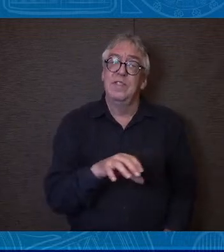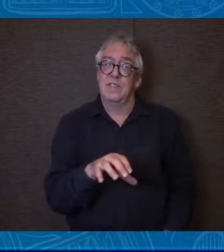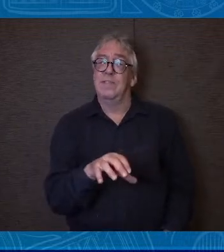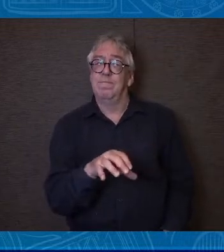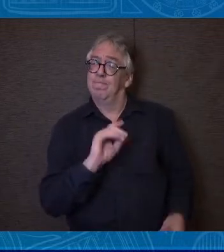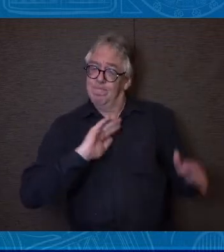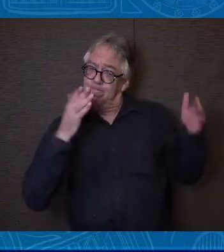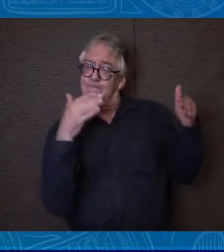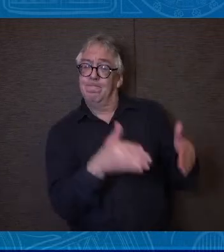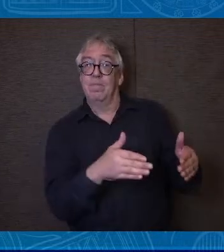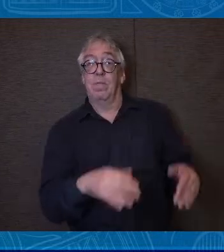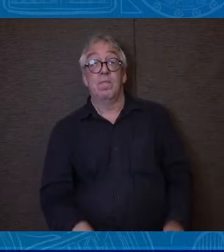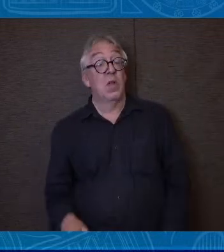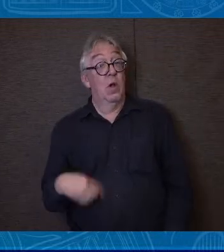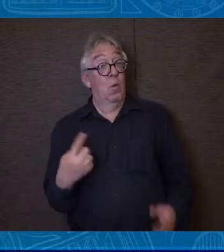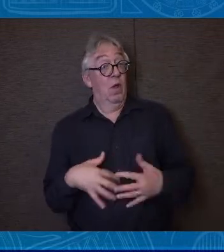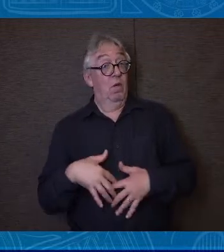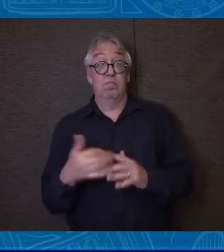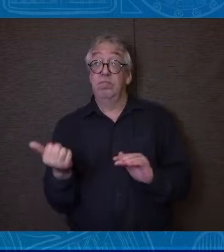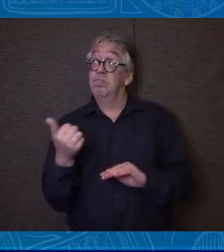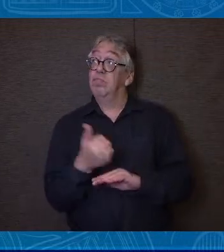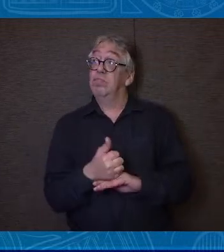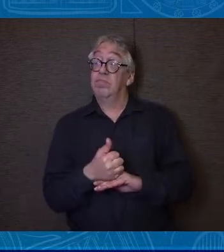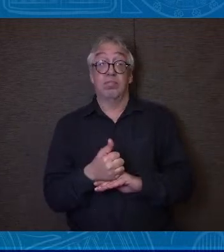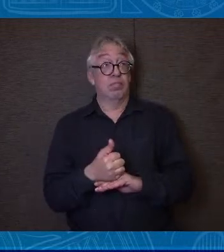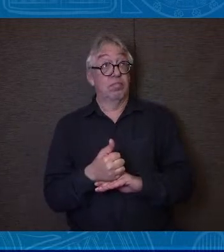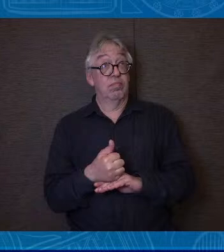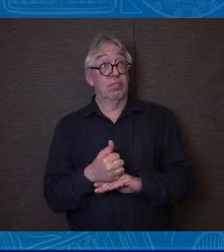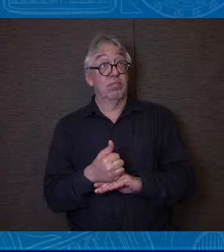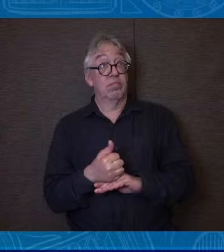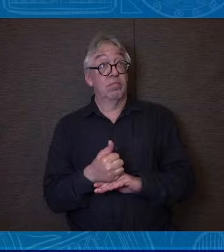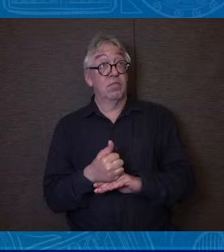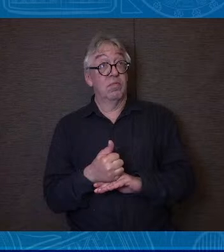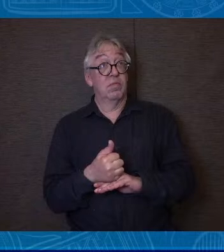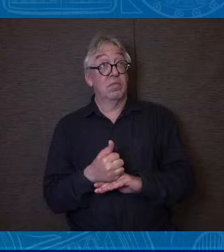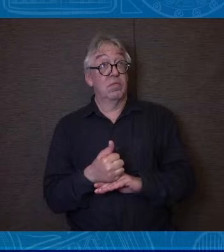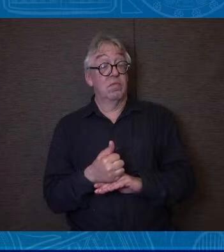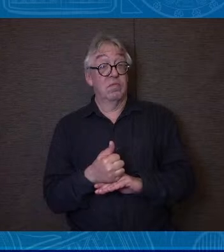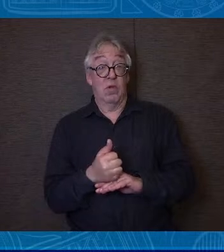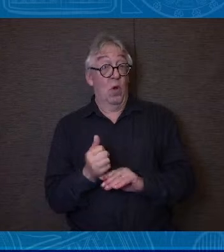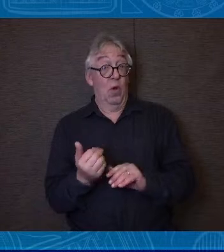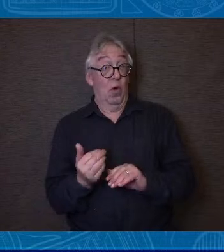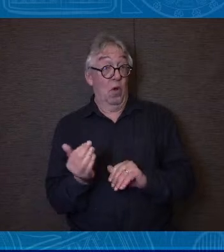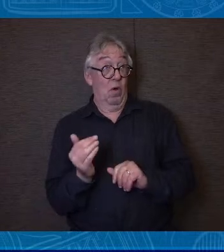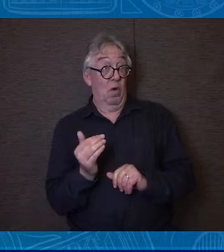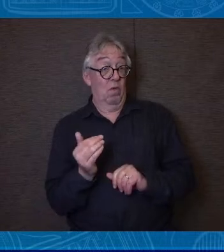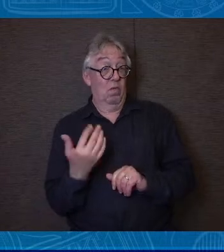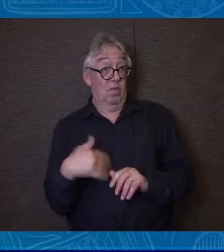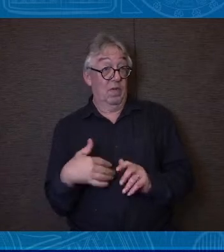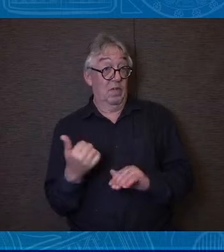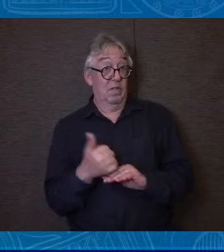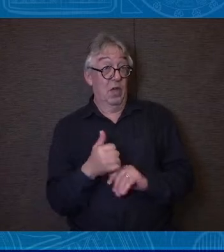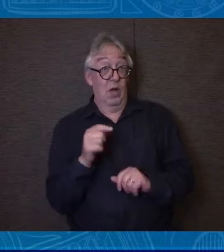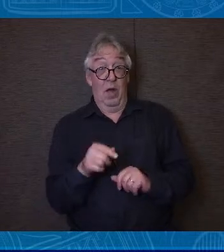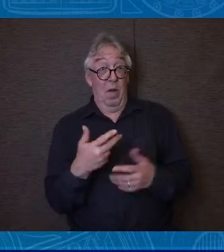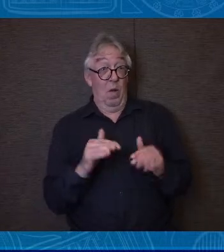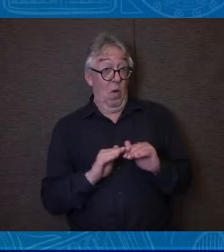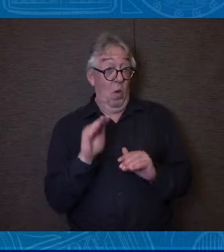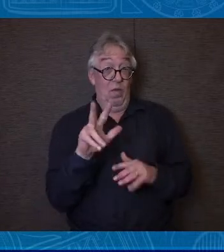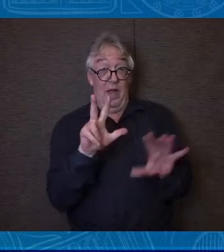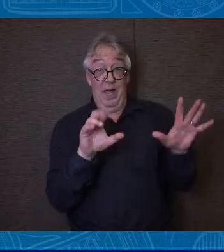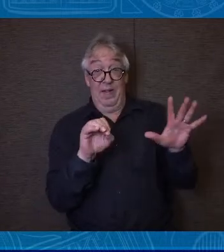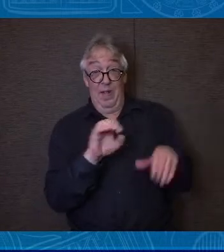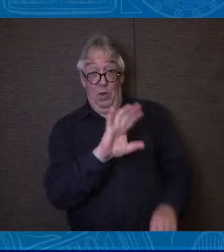we're operational in almost more than 80 countries already in Africa, Asia